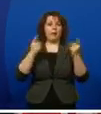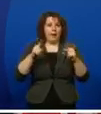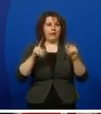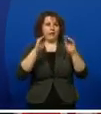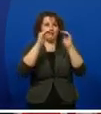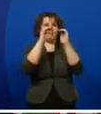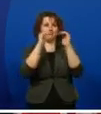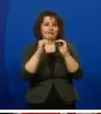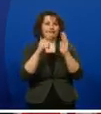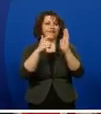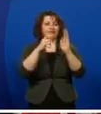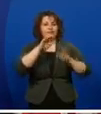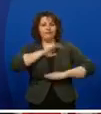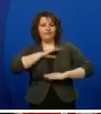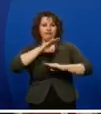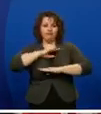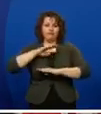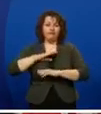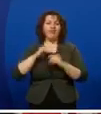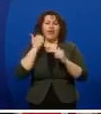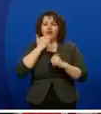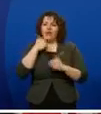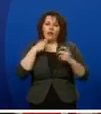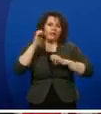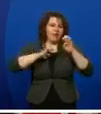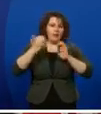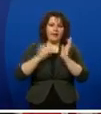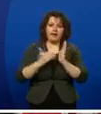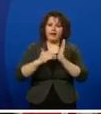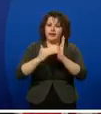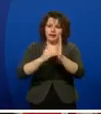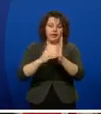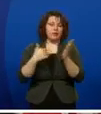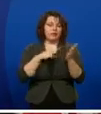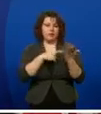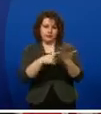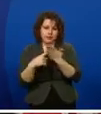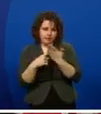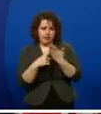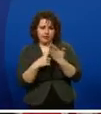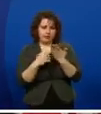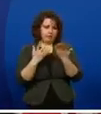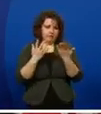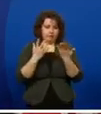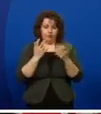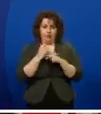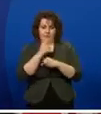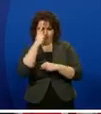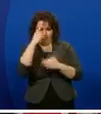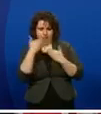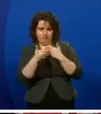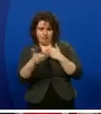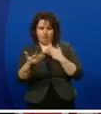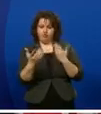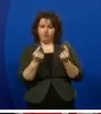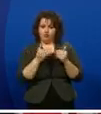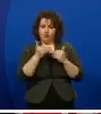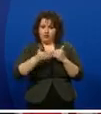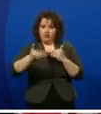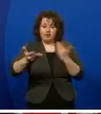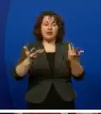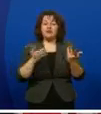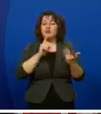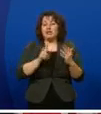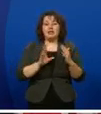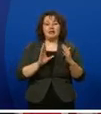we've laid out. So every day we're evaluating that, and we're talking about what makes sense for us to move forward and to just, it's